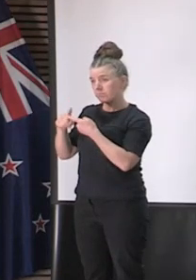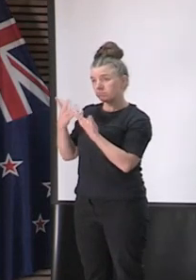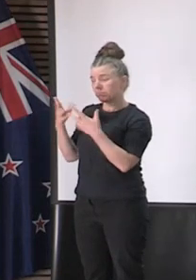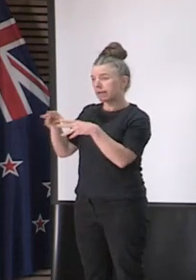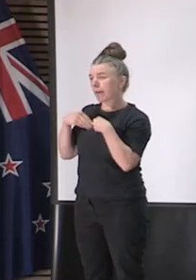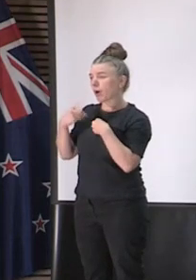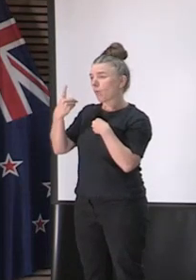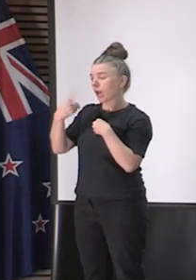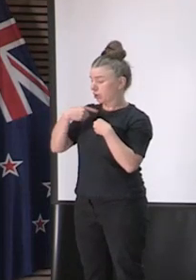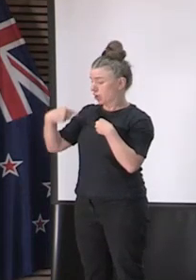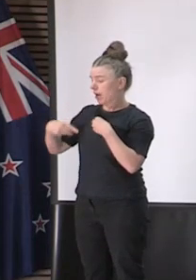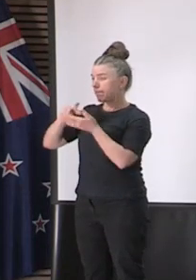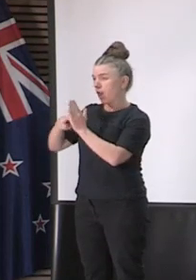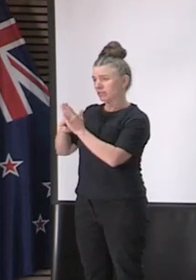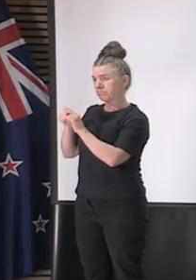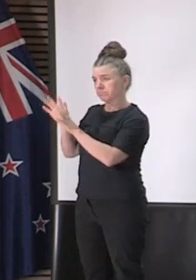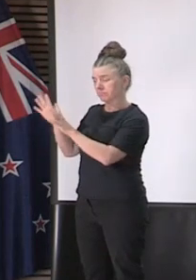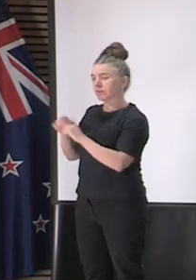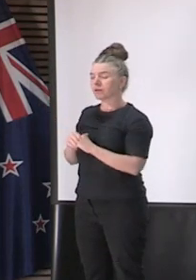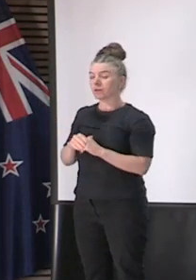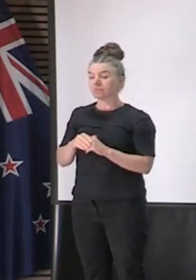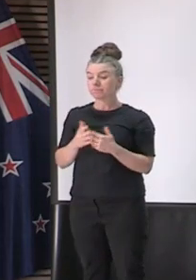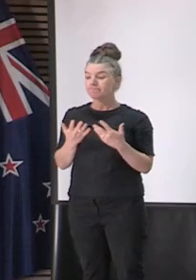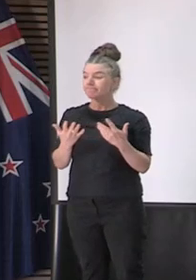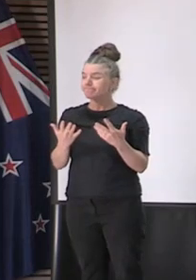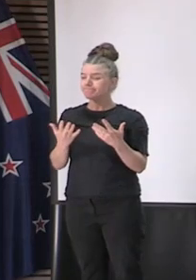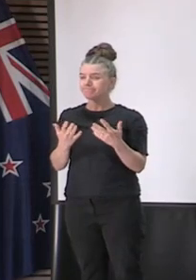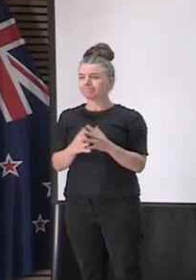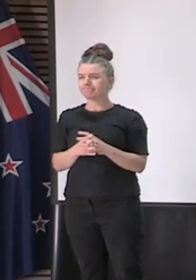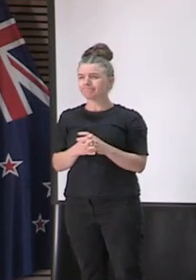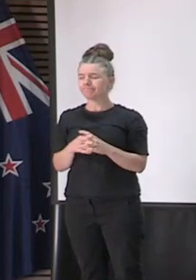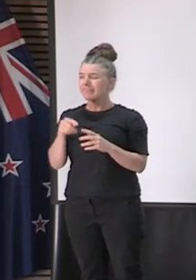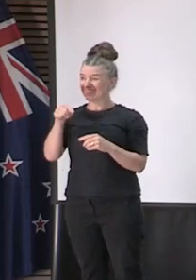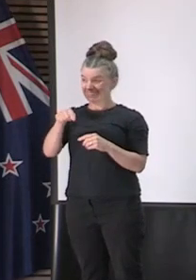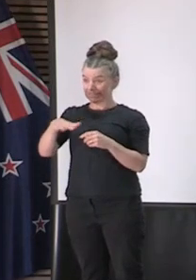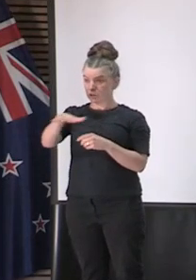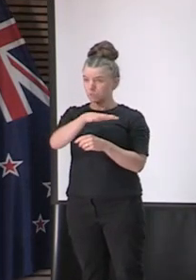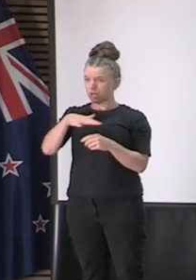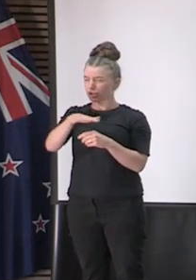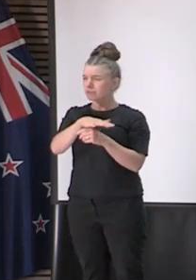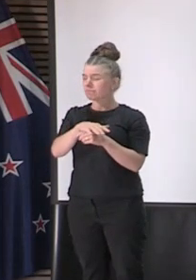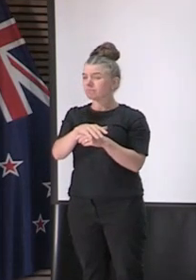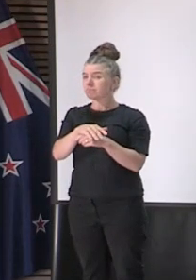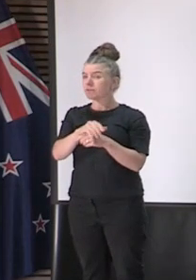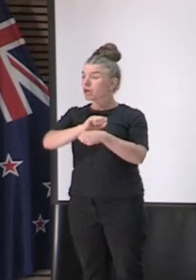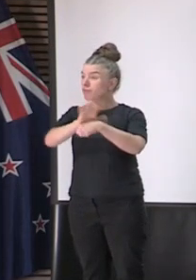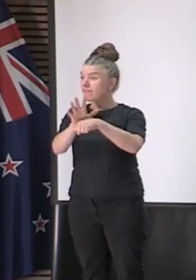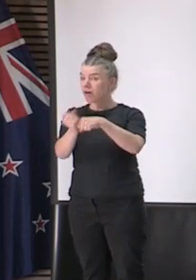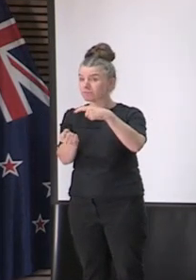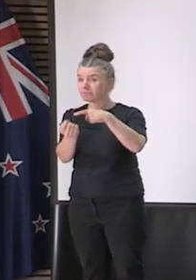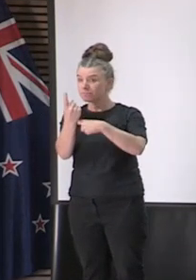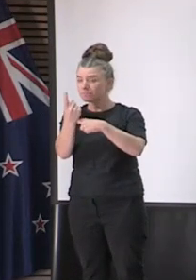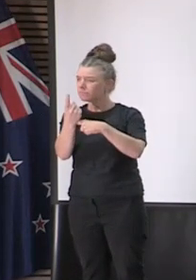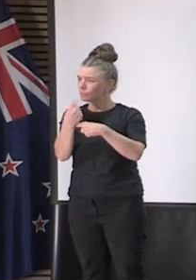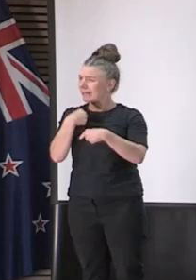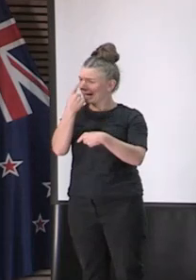case. What we're referring to here is really our ability to learn from places during COVID-19 and thereafter